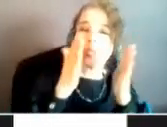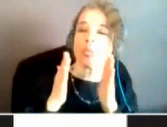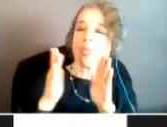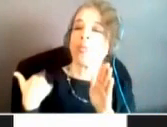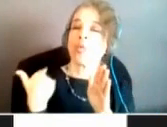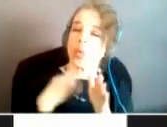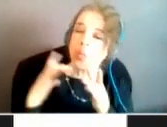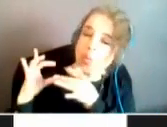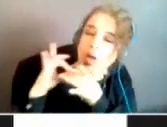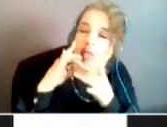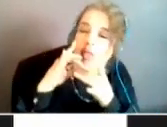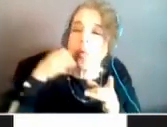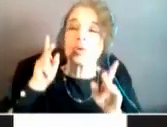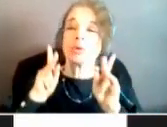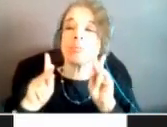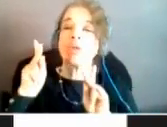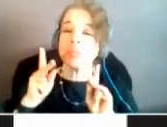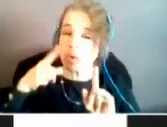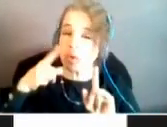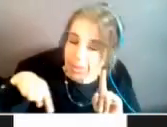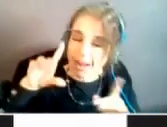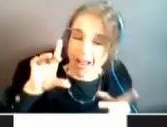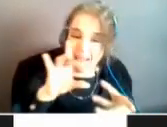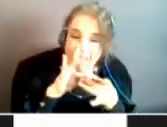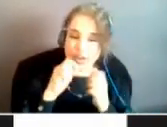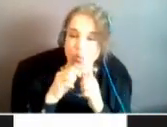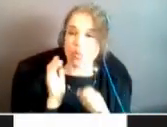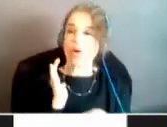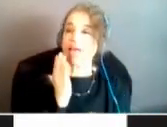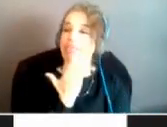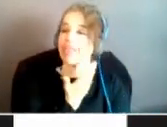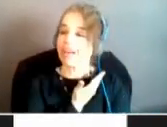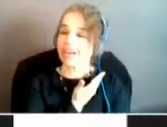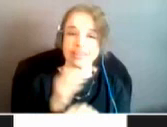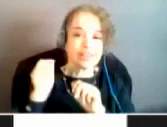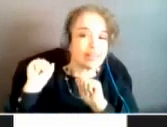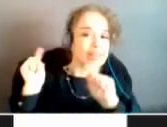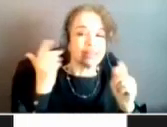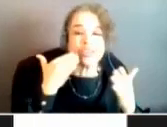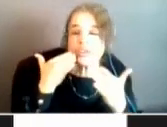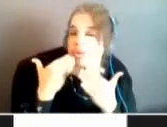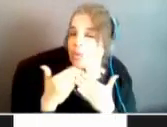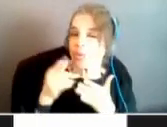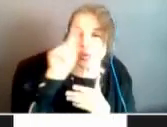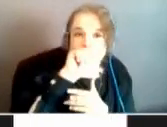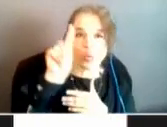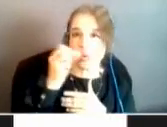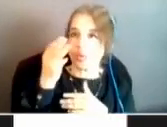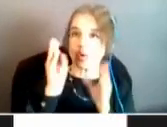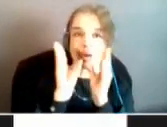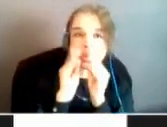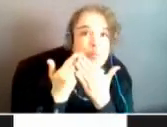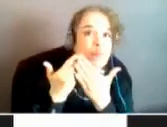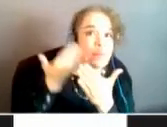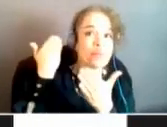can connect with older people and they can connect with us. You know, it's all well and good that we have Zoom, as we were talking about before